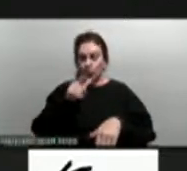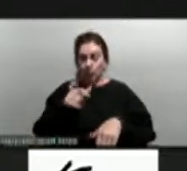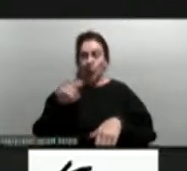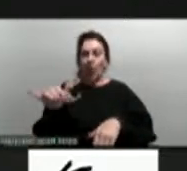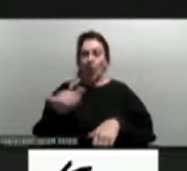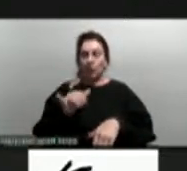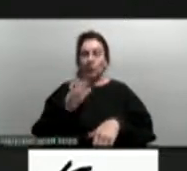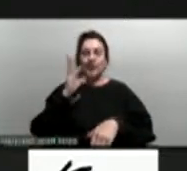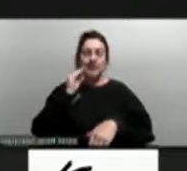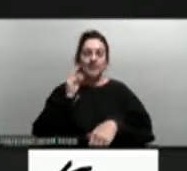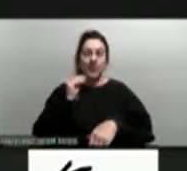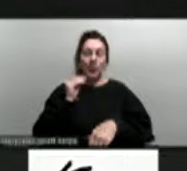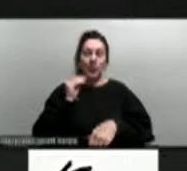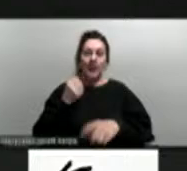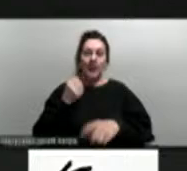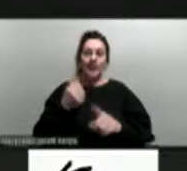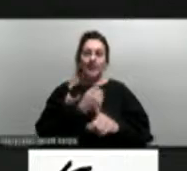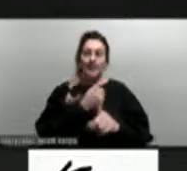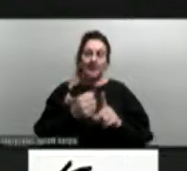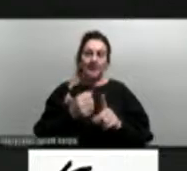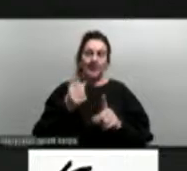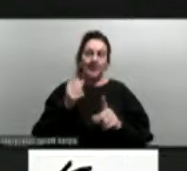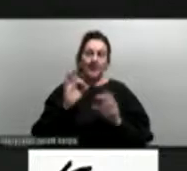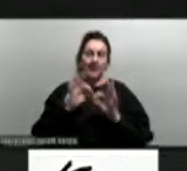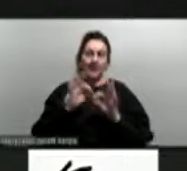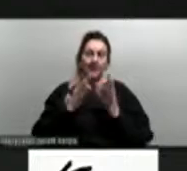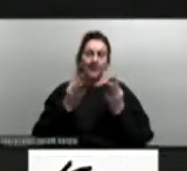family violence, namely a